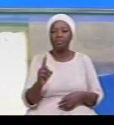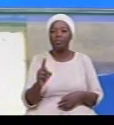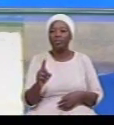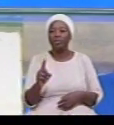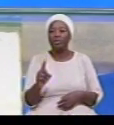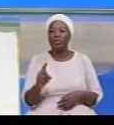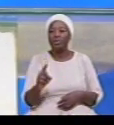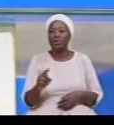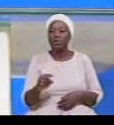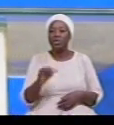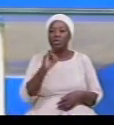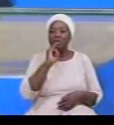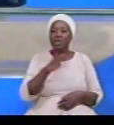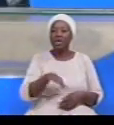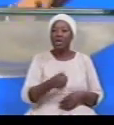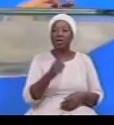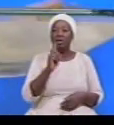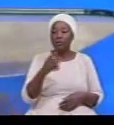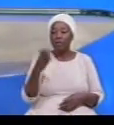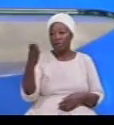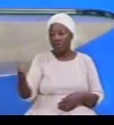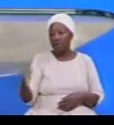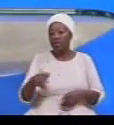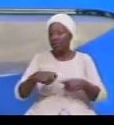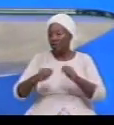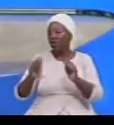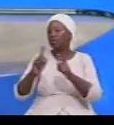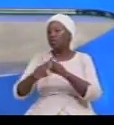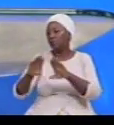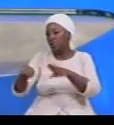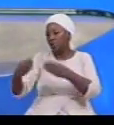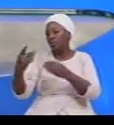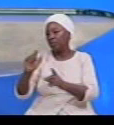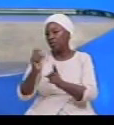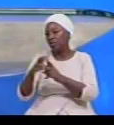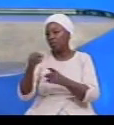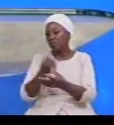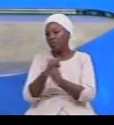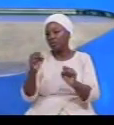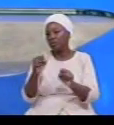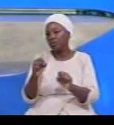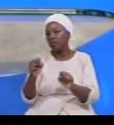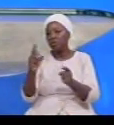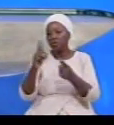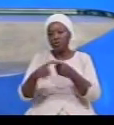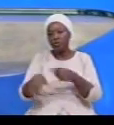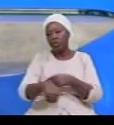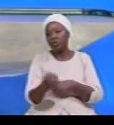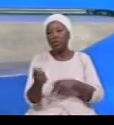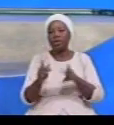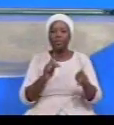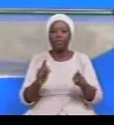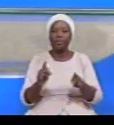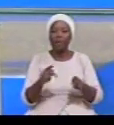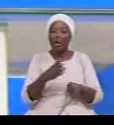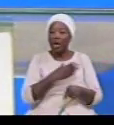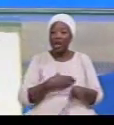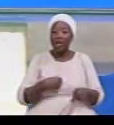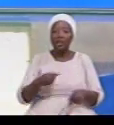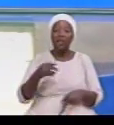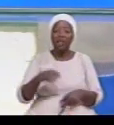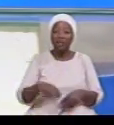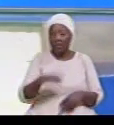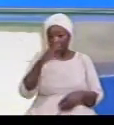anybody there trying to deliver the word of salvation unto other people, and he has not